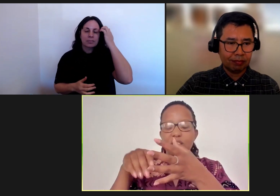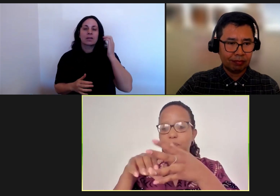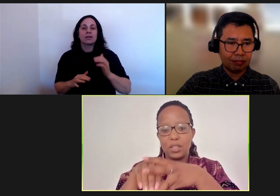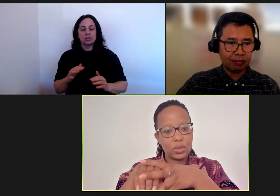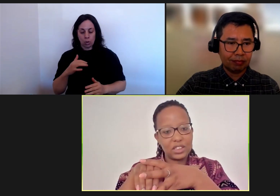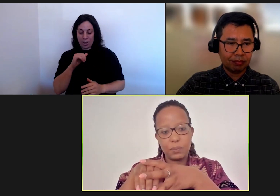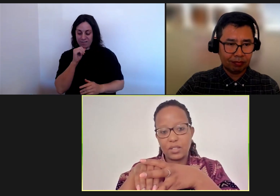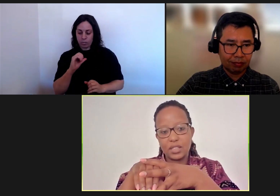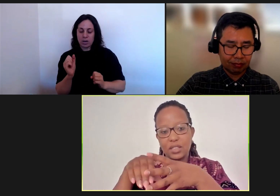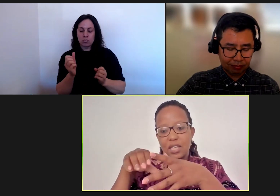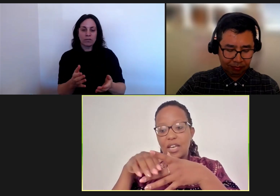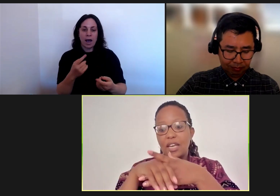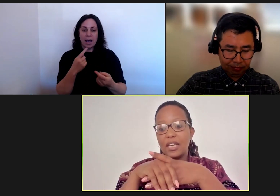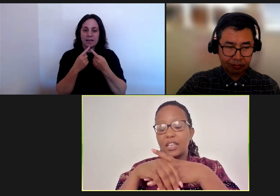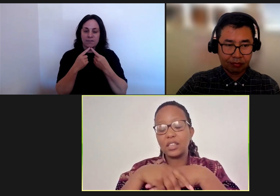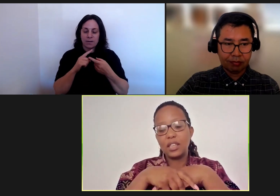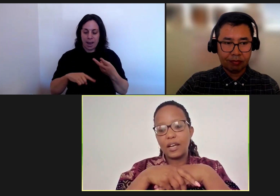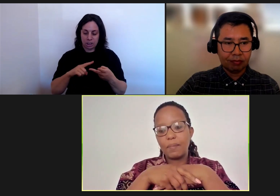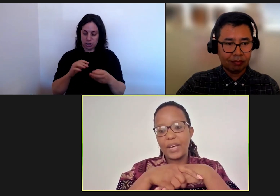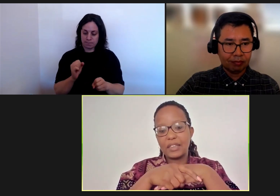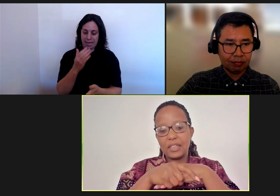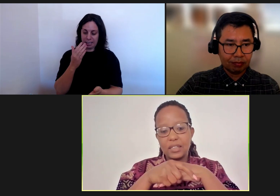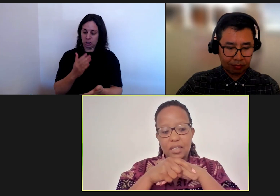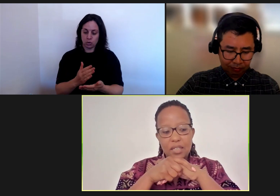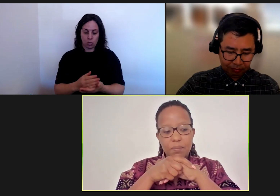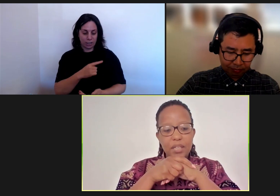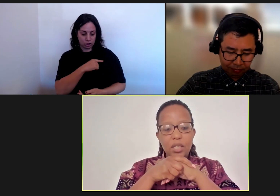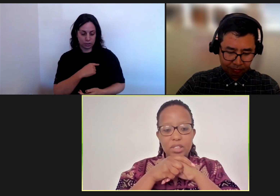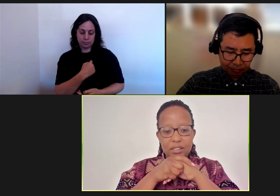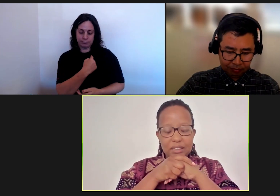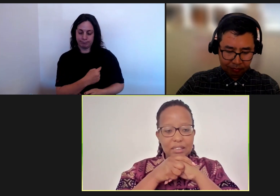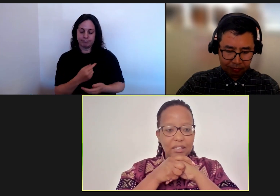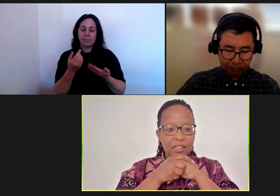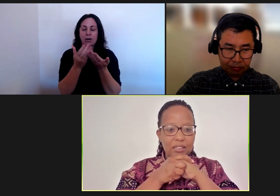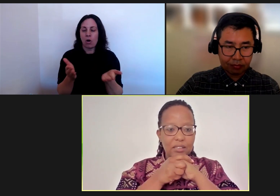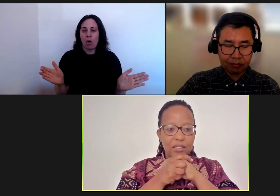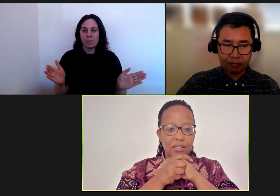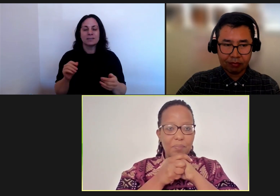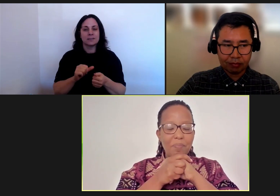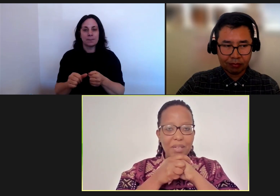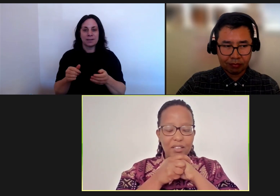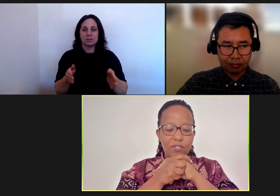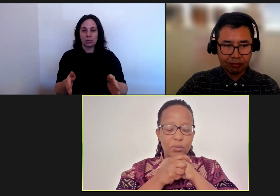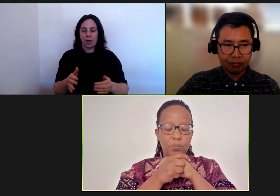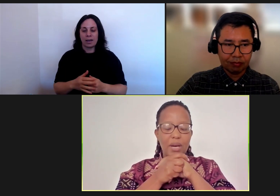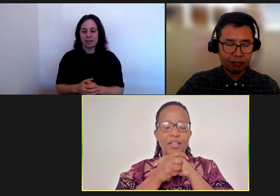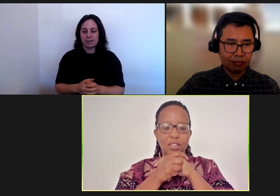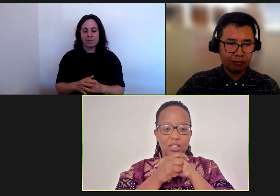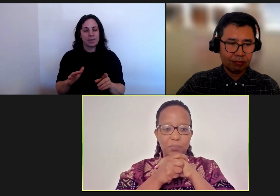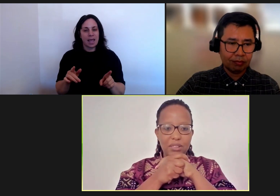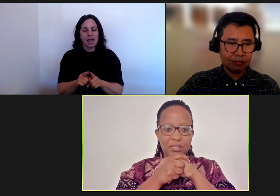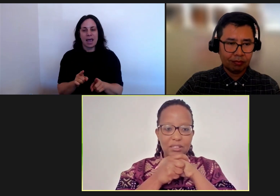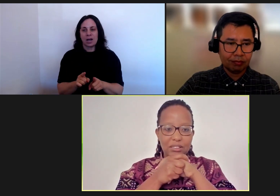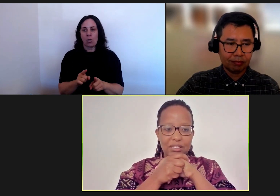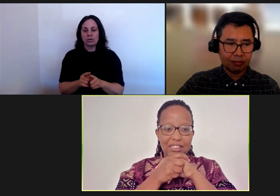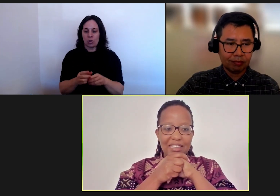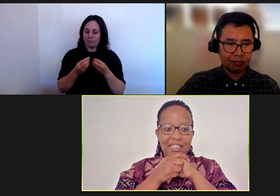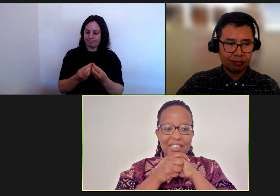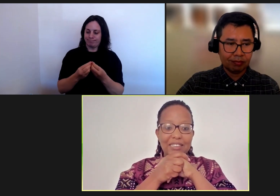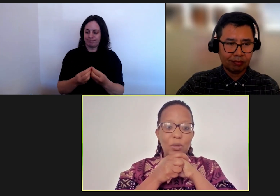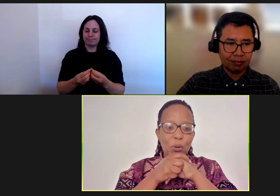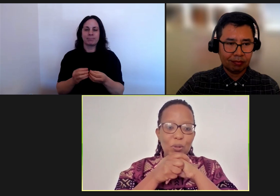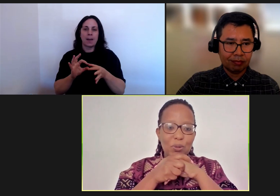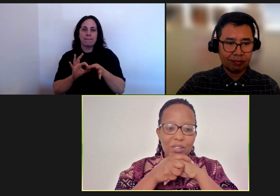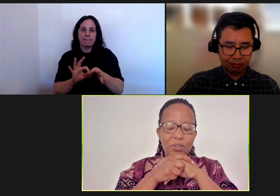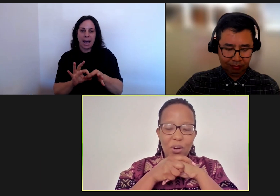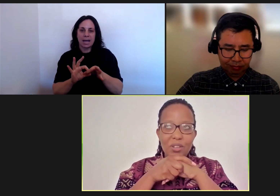the information, being transparent, and actually, I think being realistic that meaningful partnership